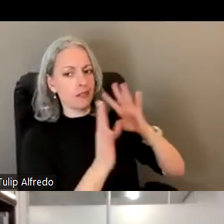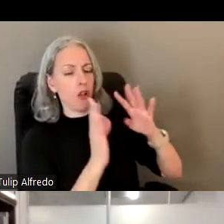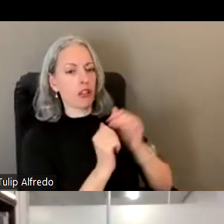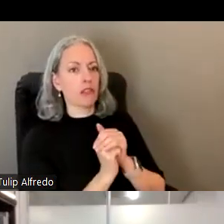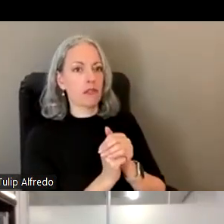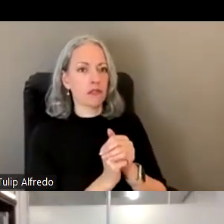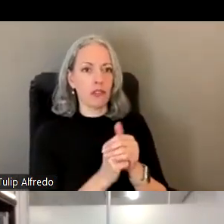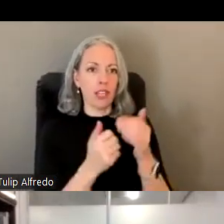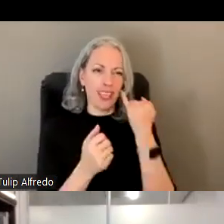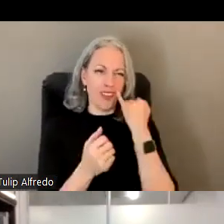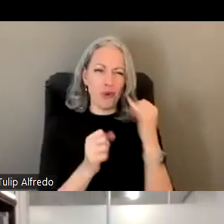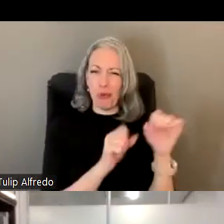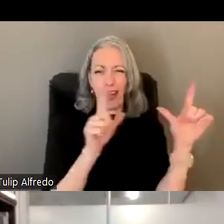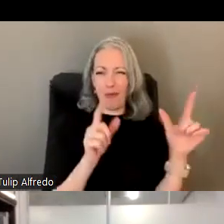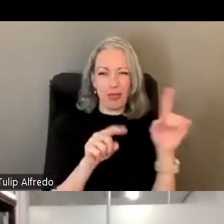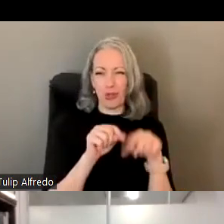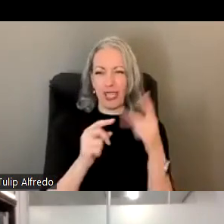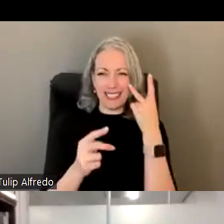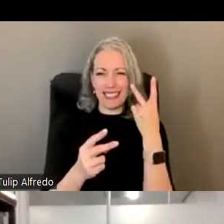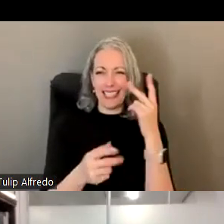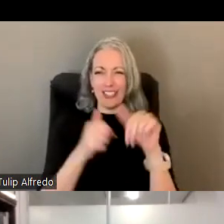we won't be able Hard to to do it.